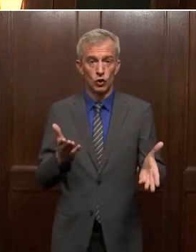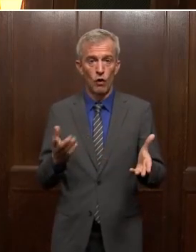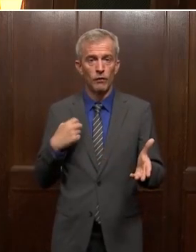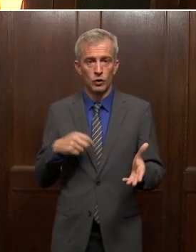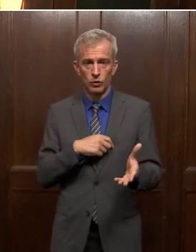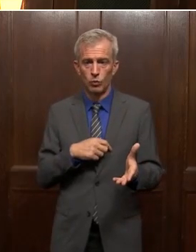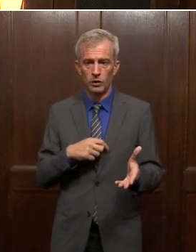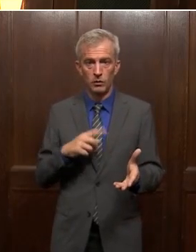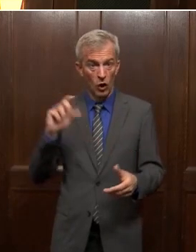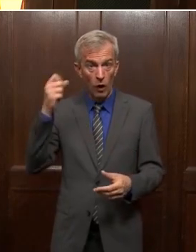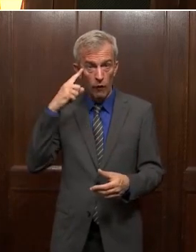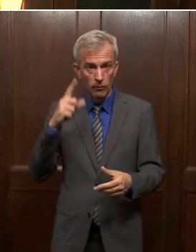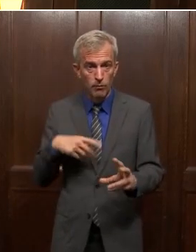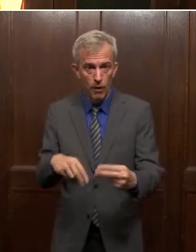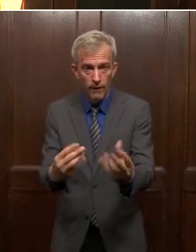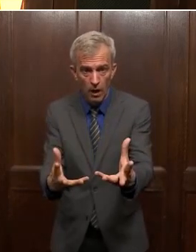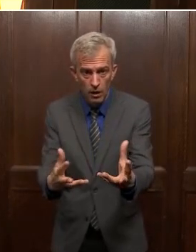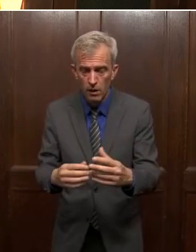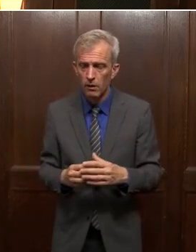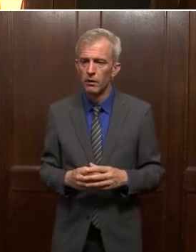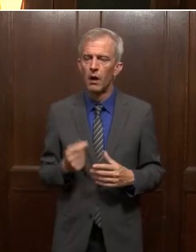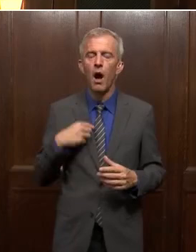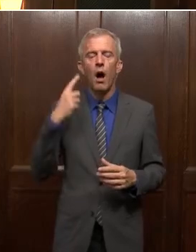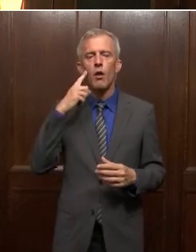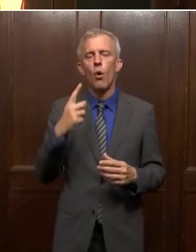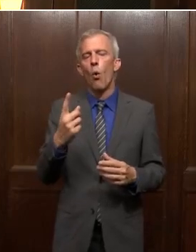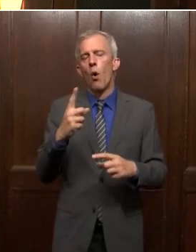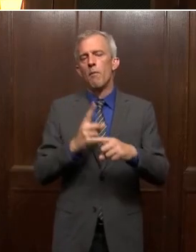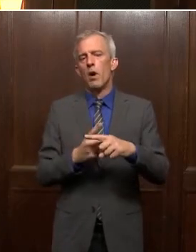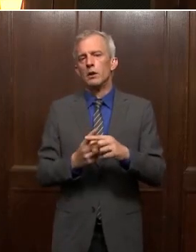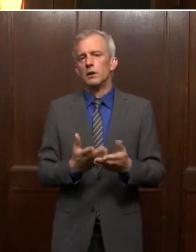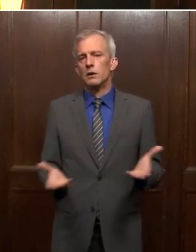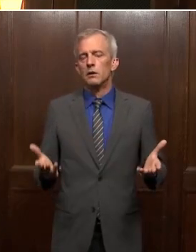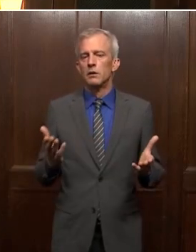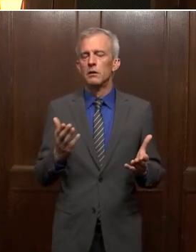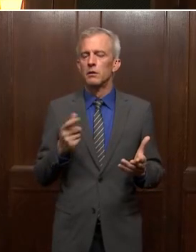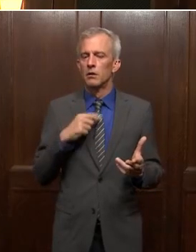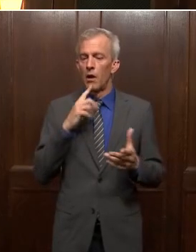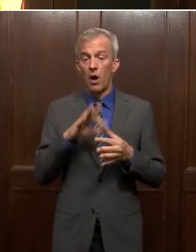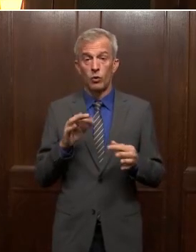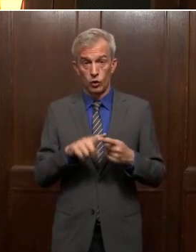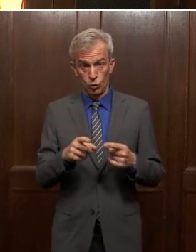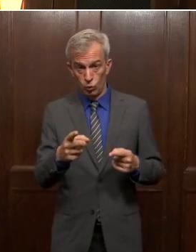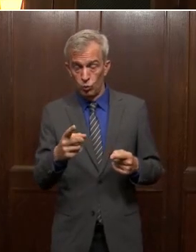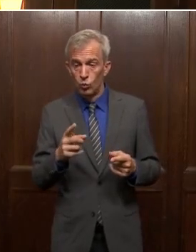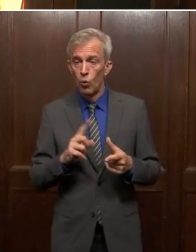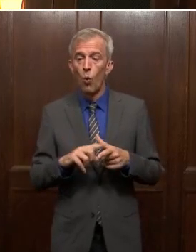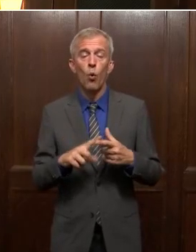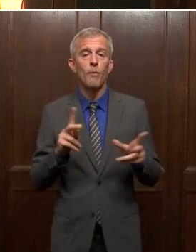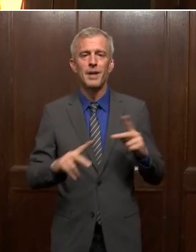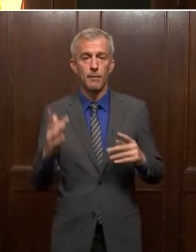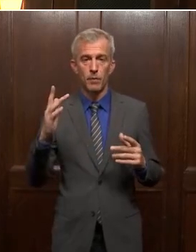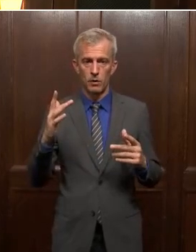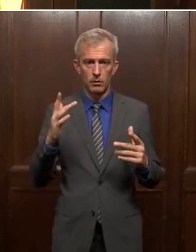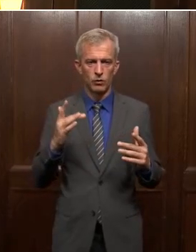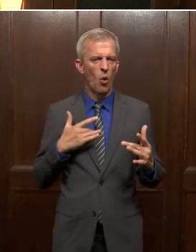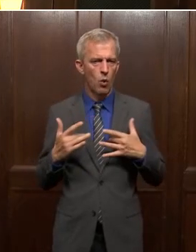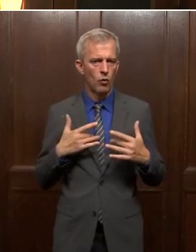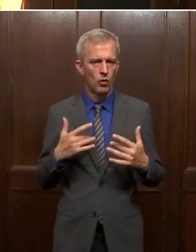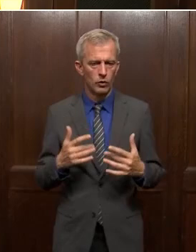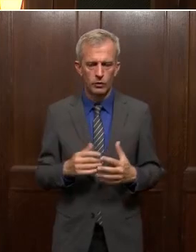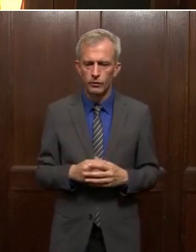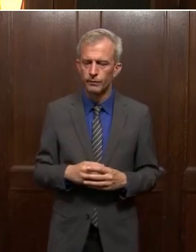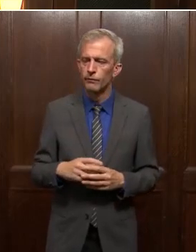hoping that we will come back. And I guess the one hopeful thing I'd say to people who are worried about that or to you with a question is this is a snapshot